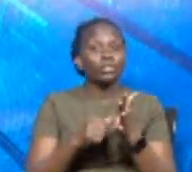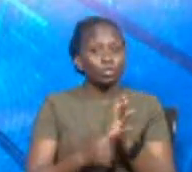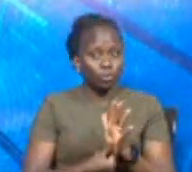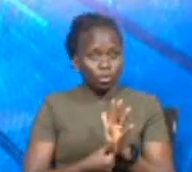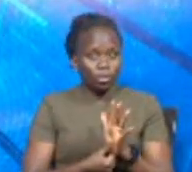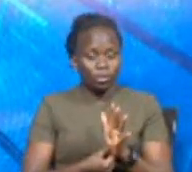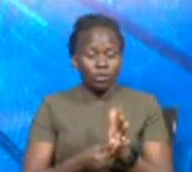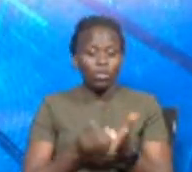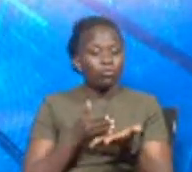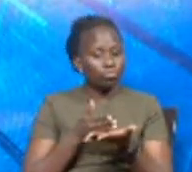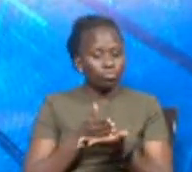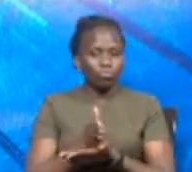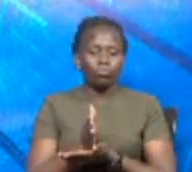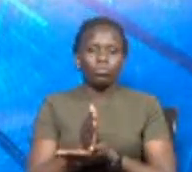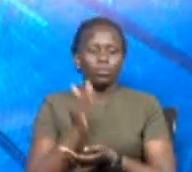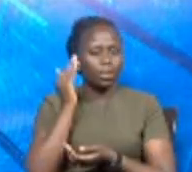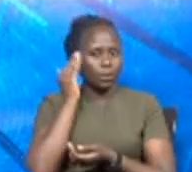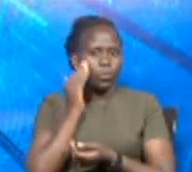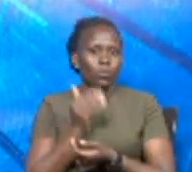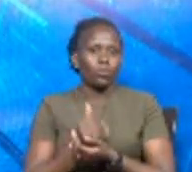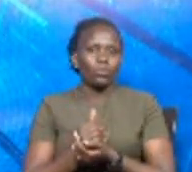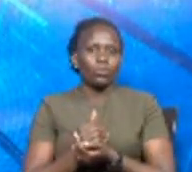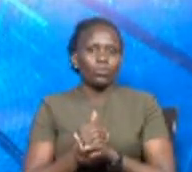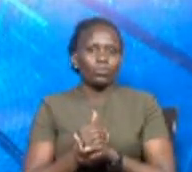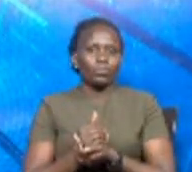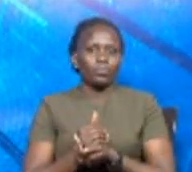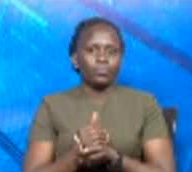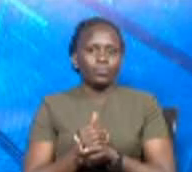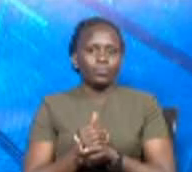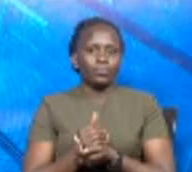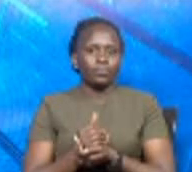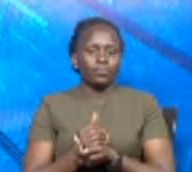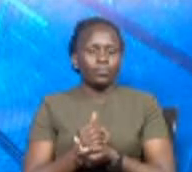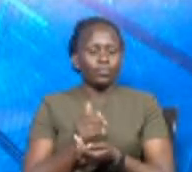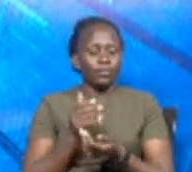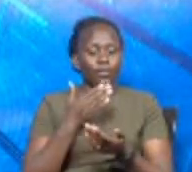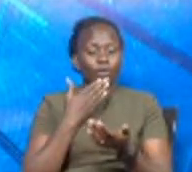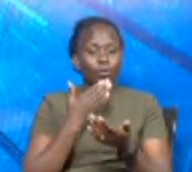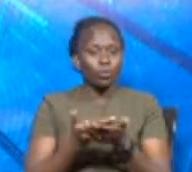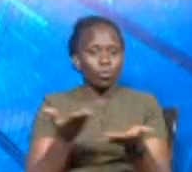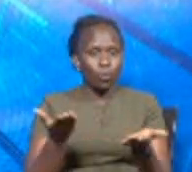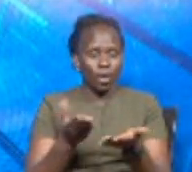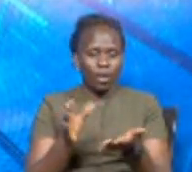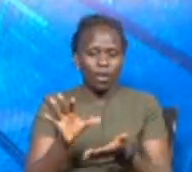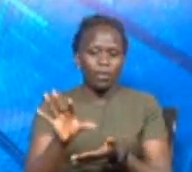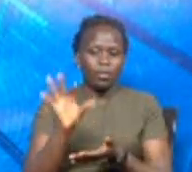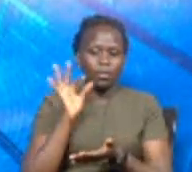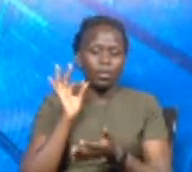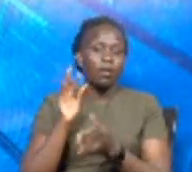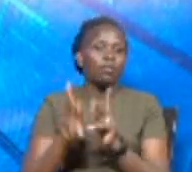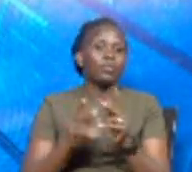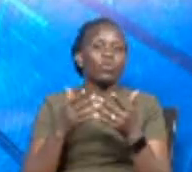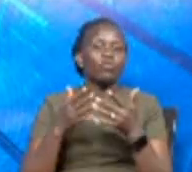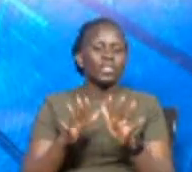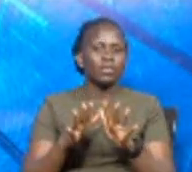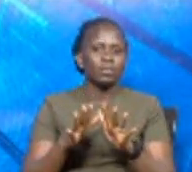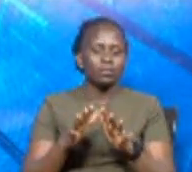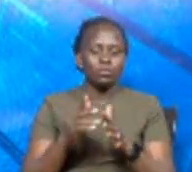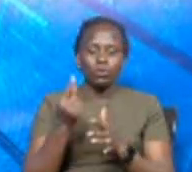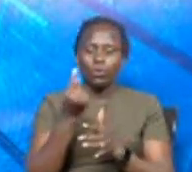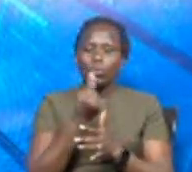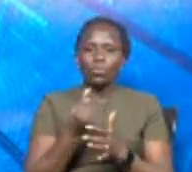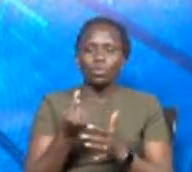They really know. And the good thing is they have identified these populations. It's a question